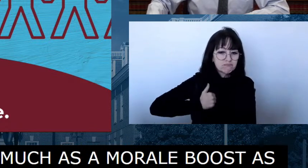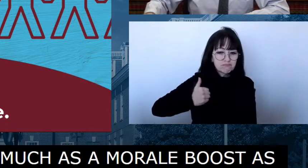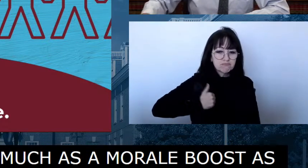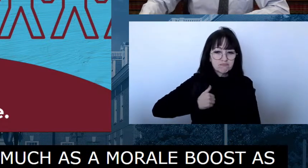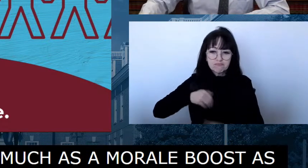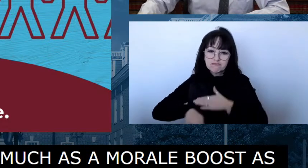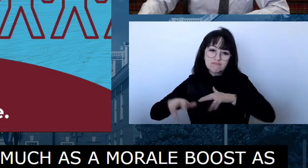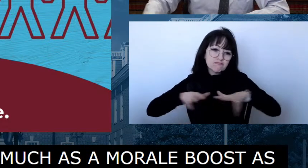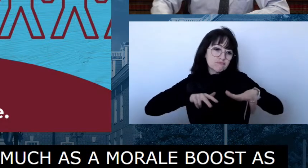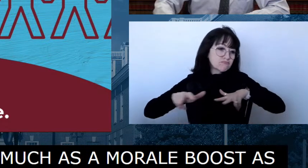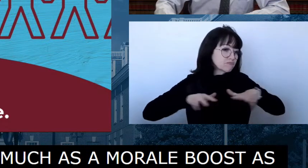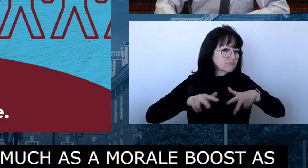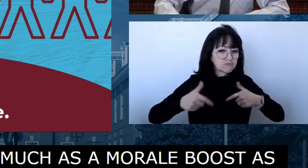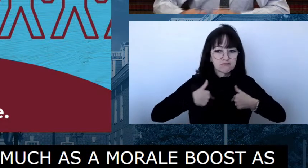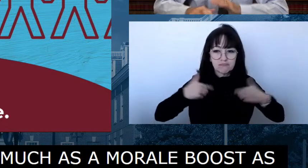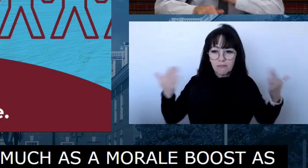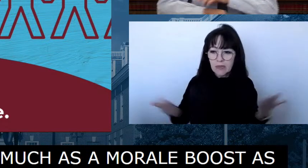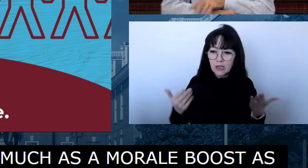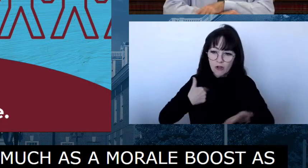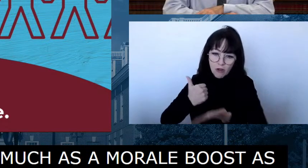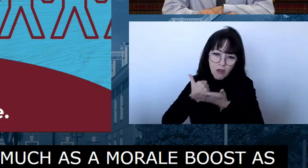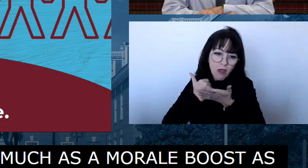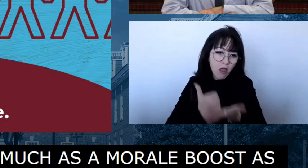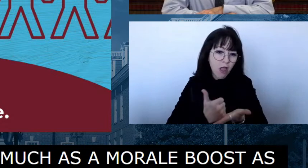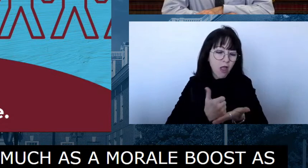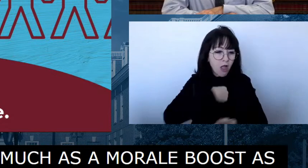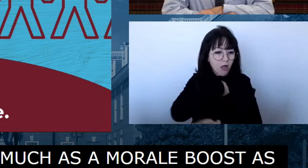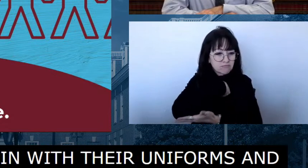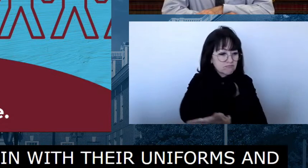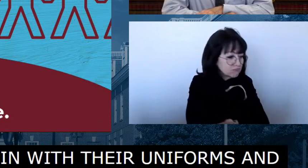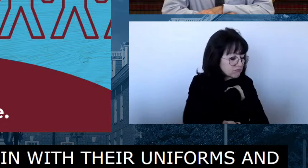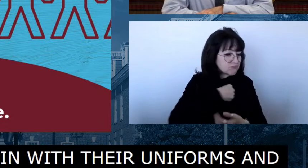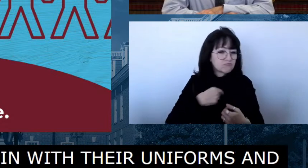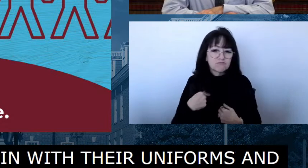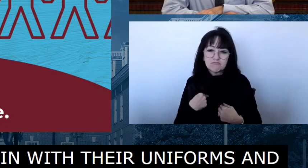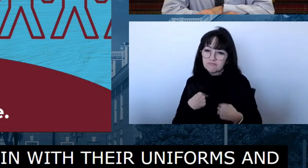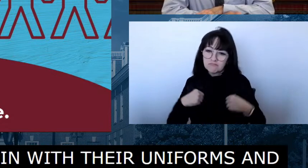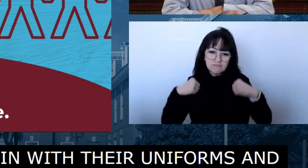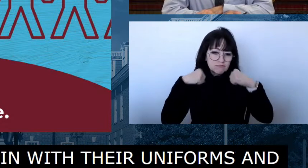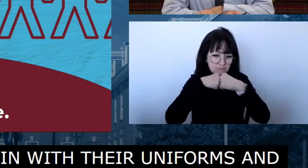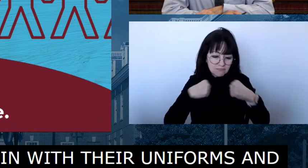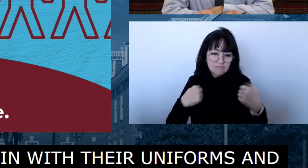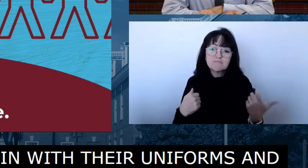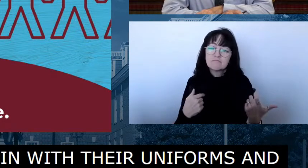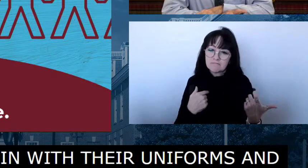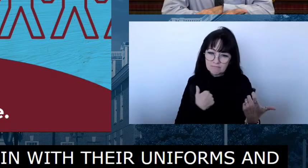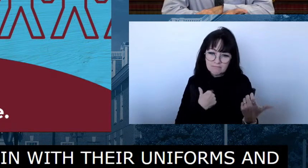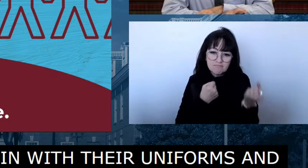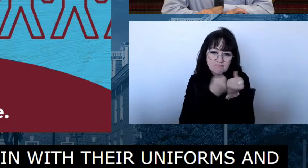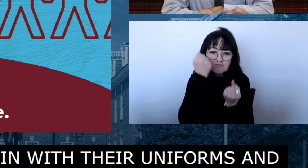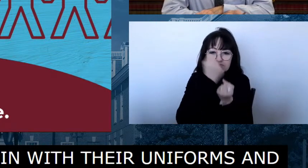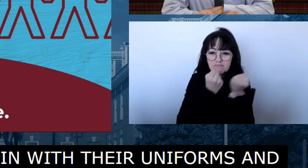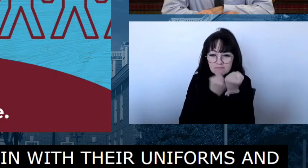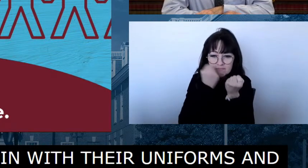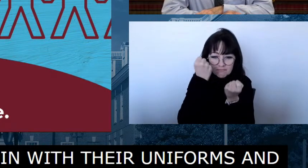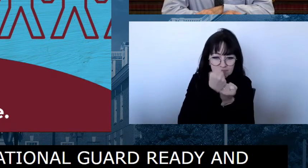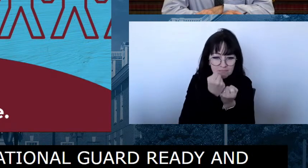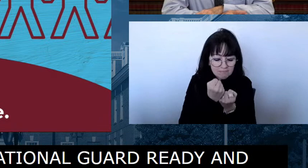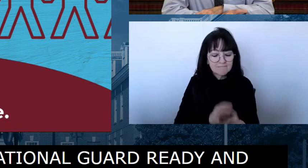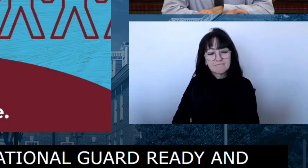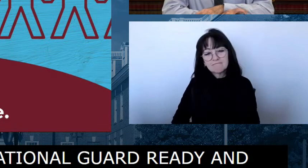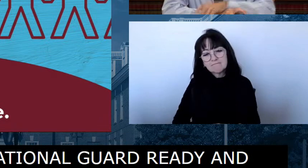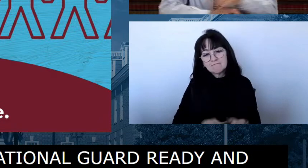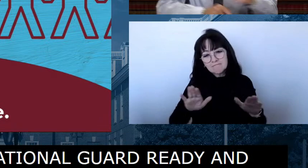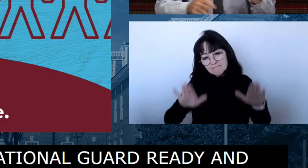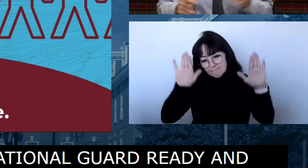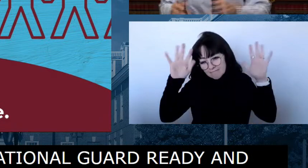National Guard ready. They were Delaware 1st Regiment ready. And we thank each of them for that. You mentioned the testing numbers being down.